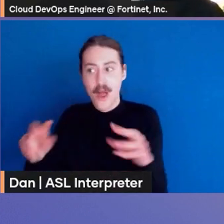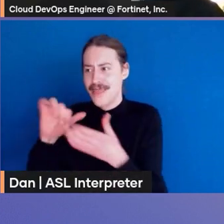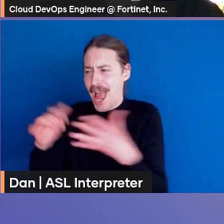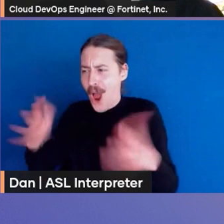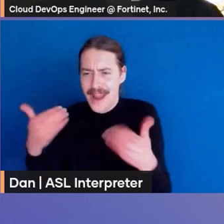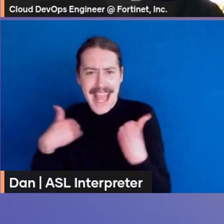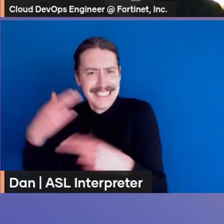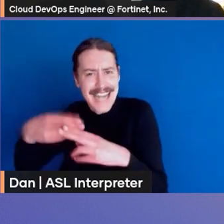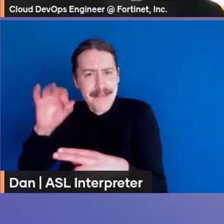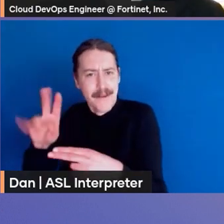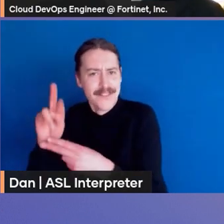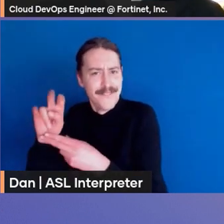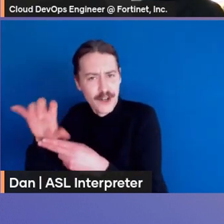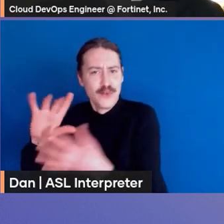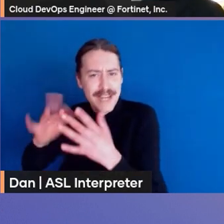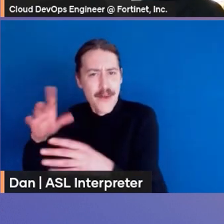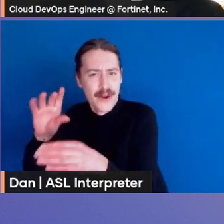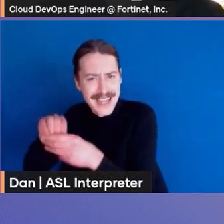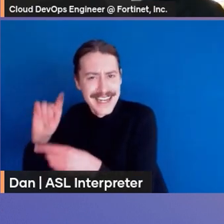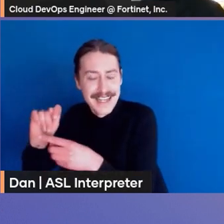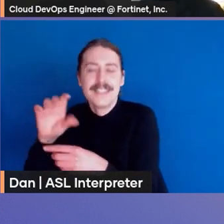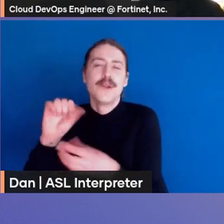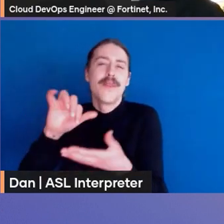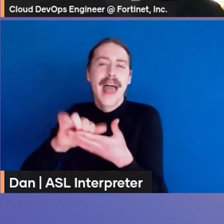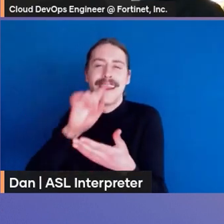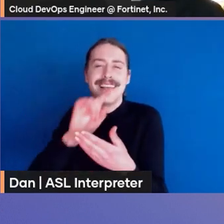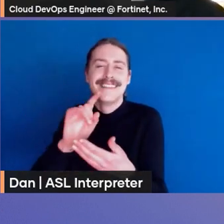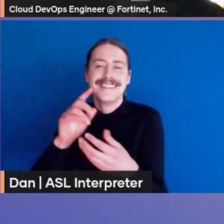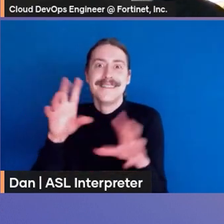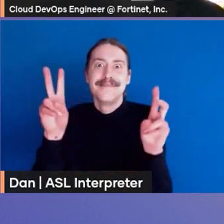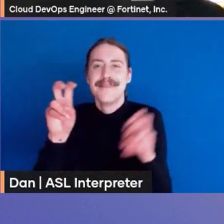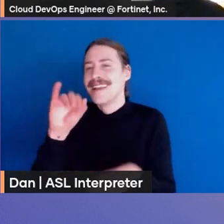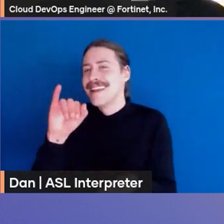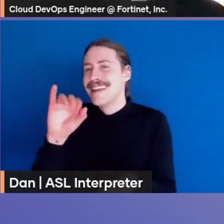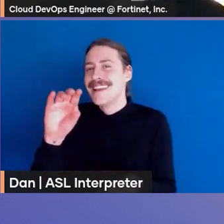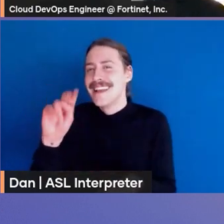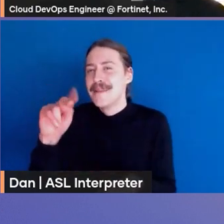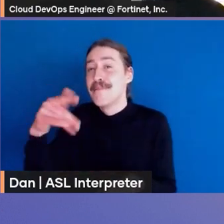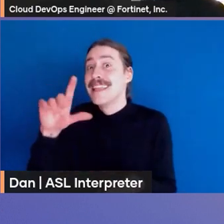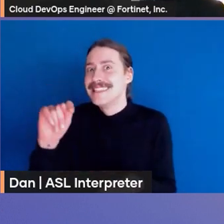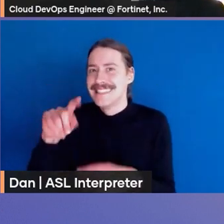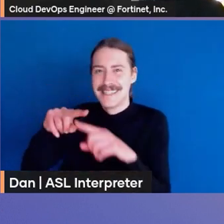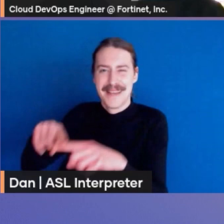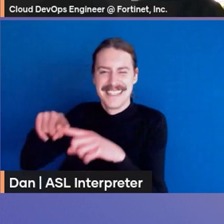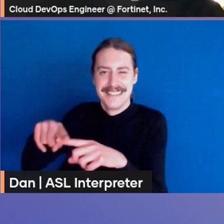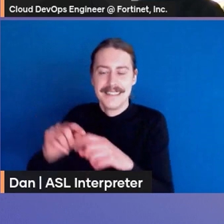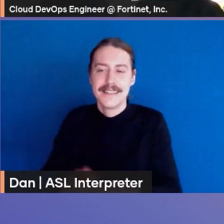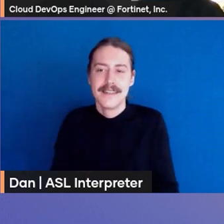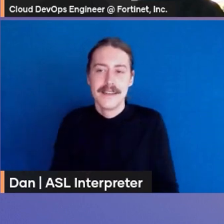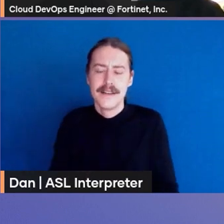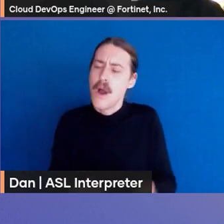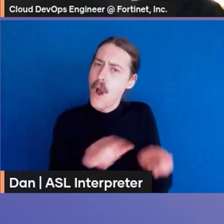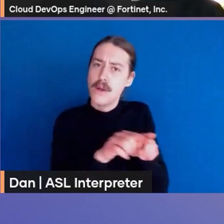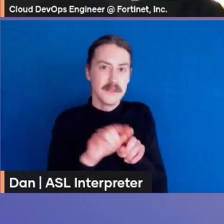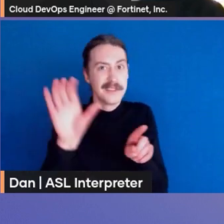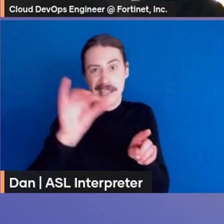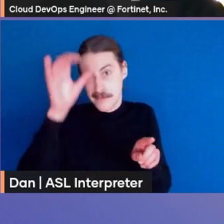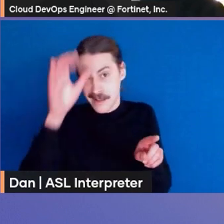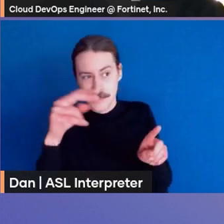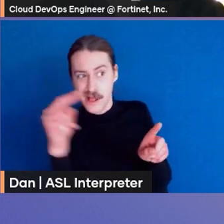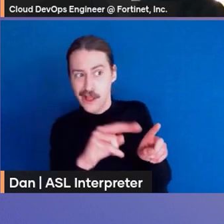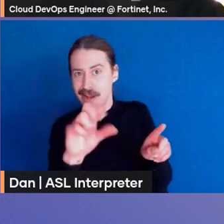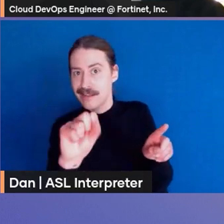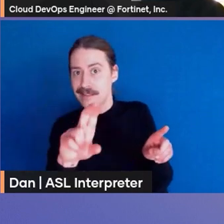this enforces an implicit dependency. Similarly, let's look at subnet 1, where I'm